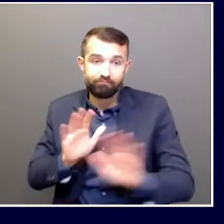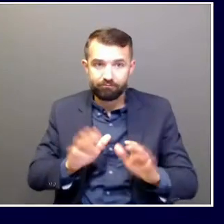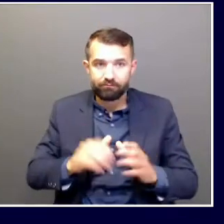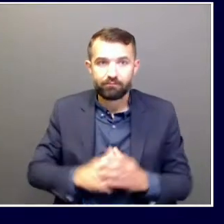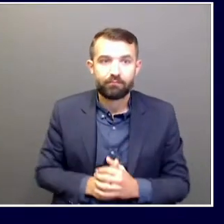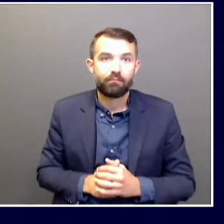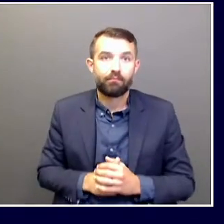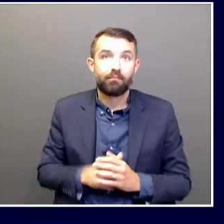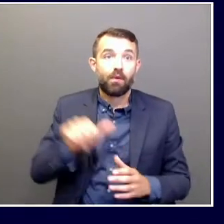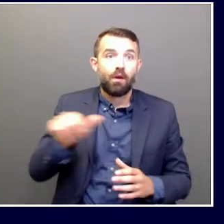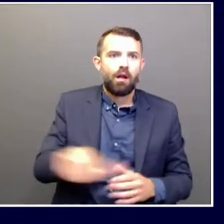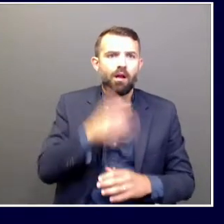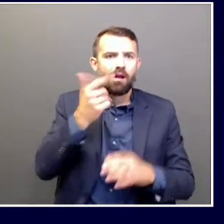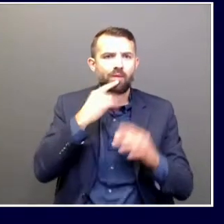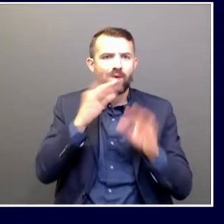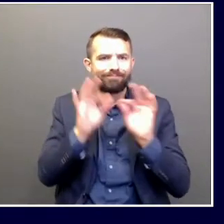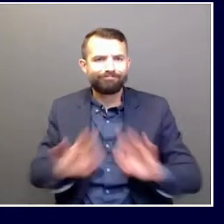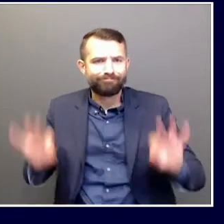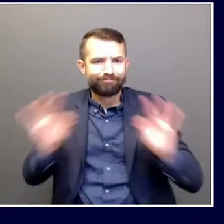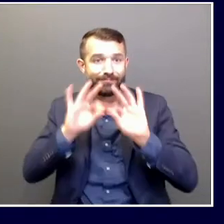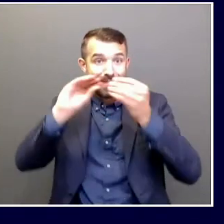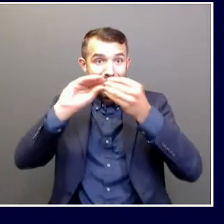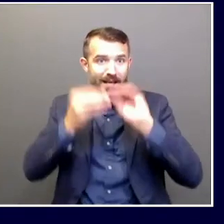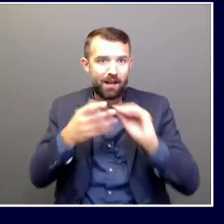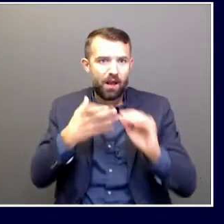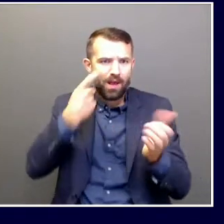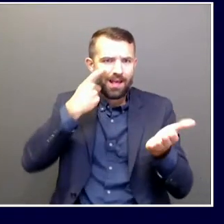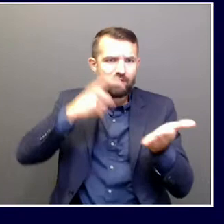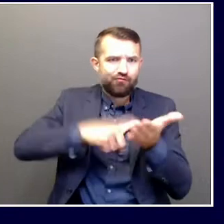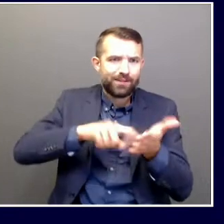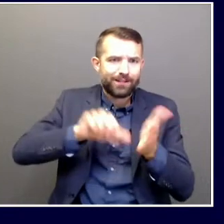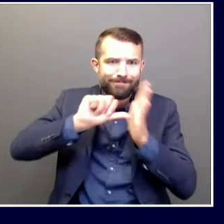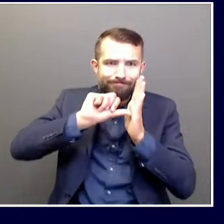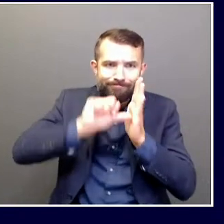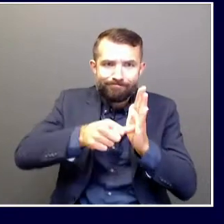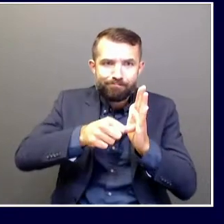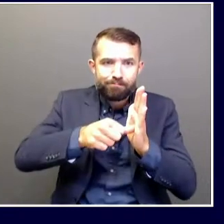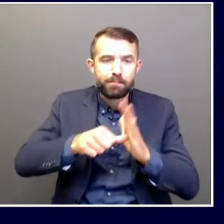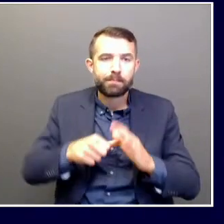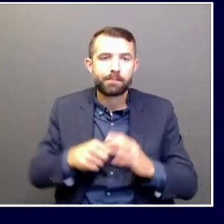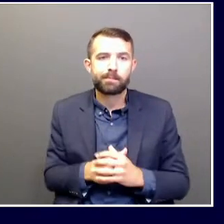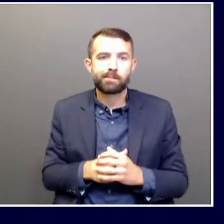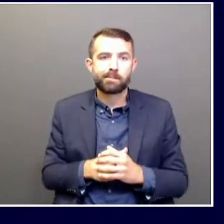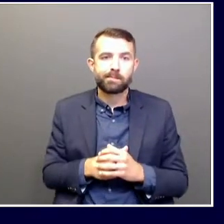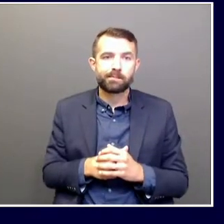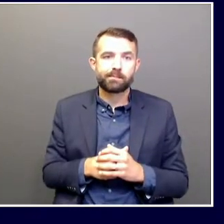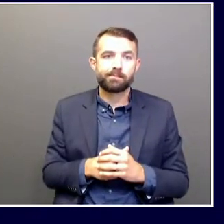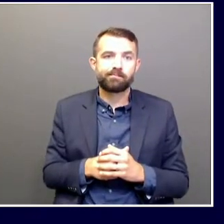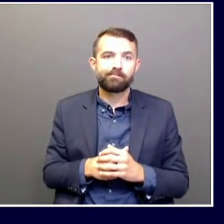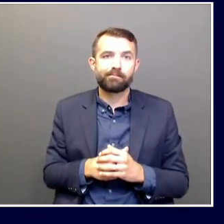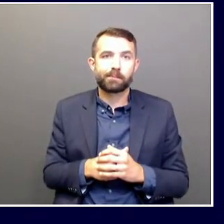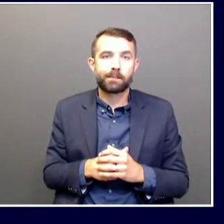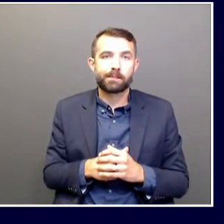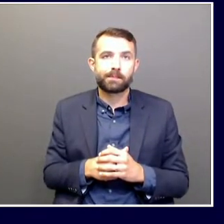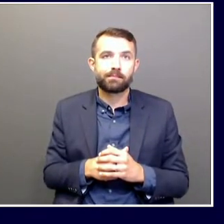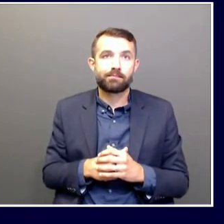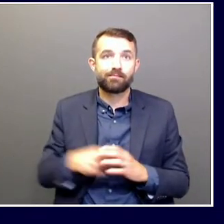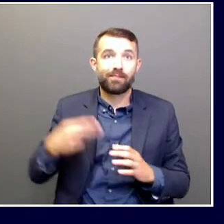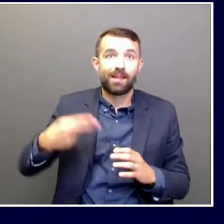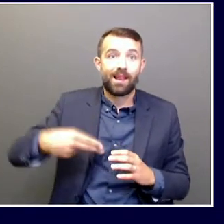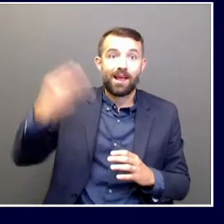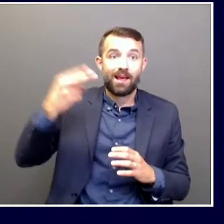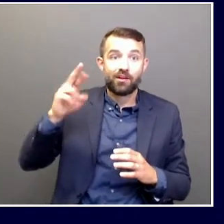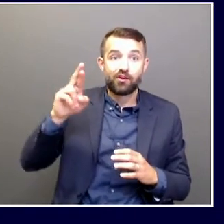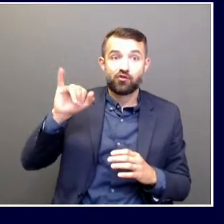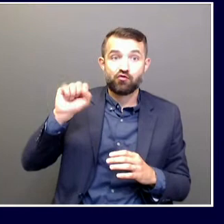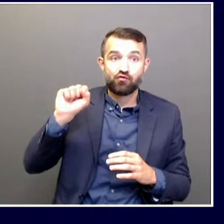statistic. In terms of vaccination rates for those who are at higher risk, for example, those who are over the